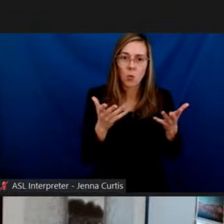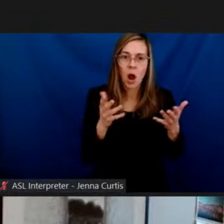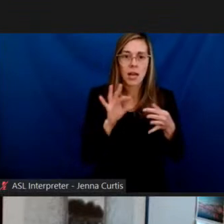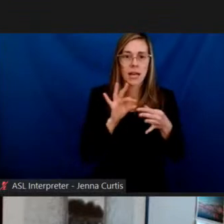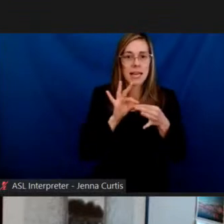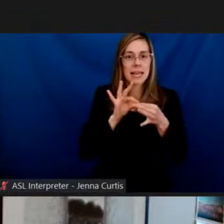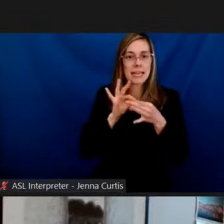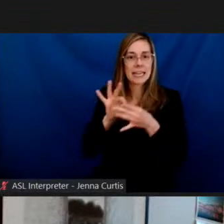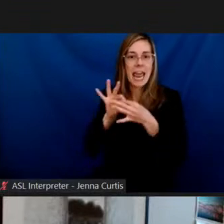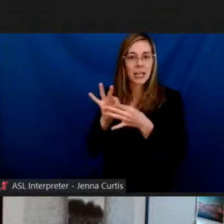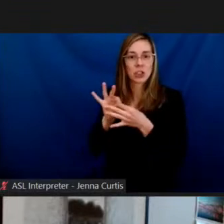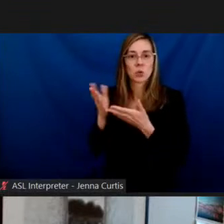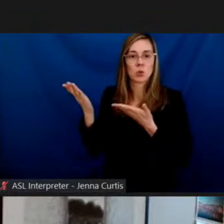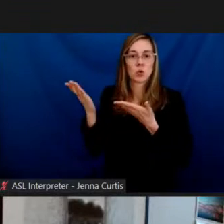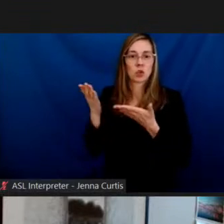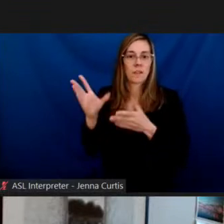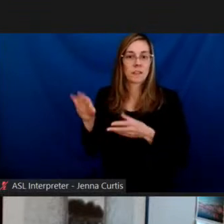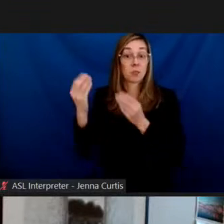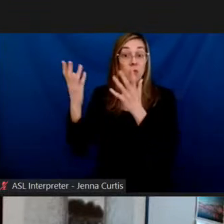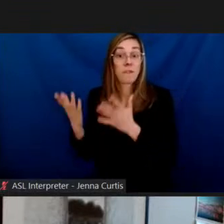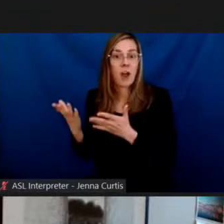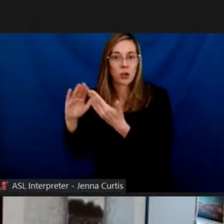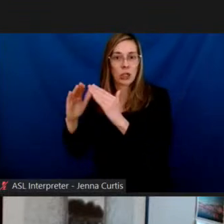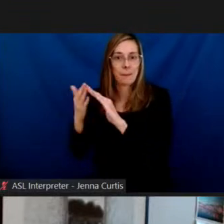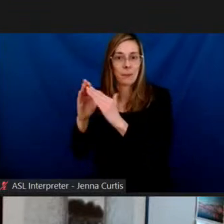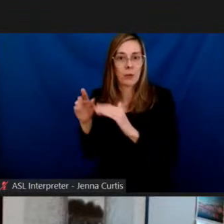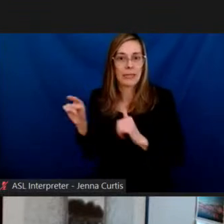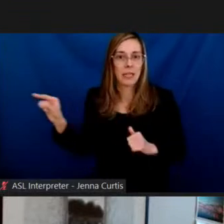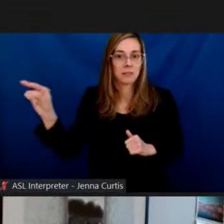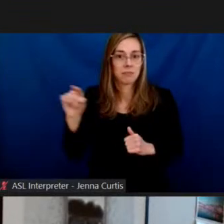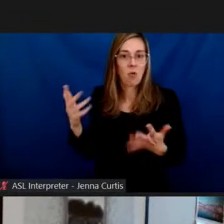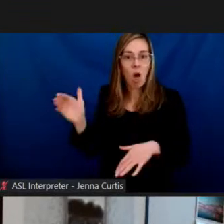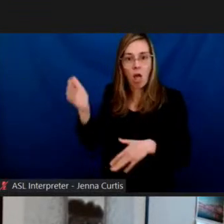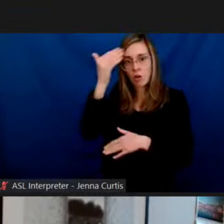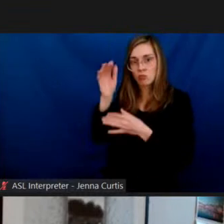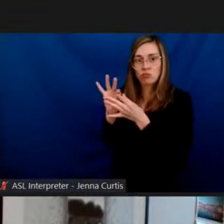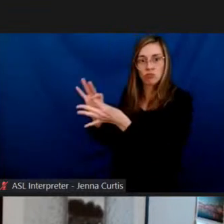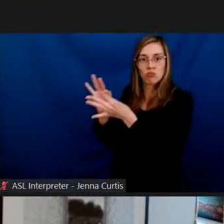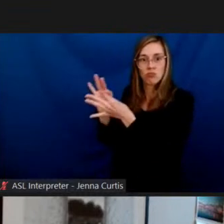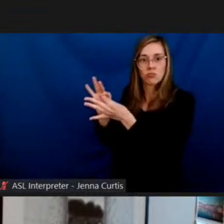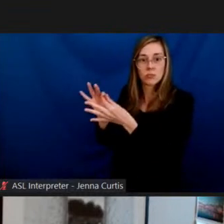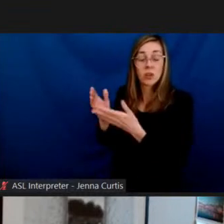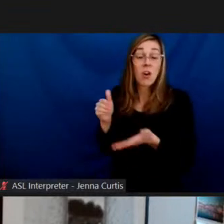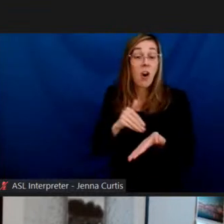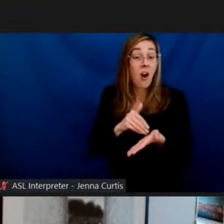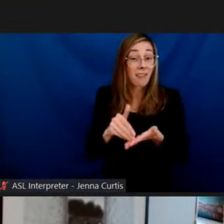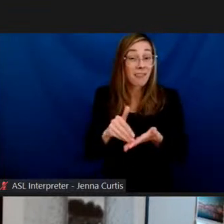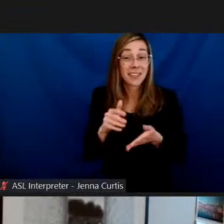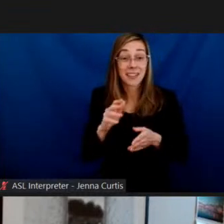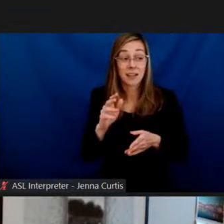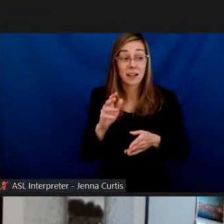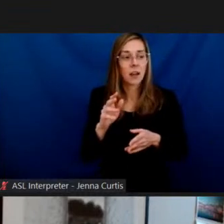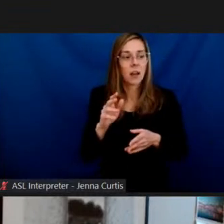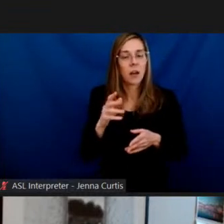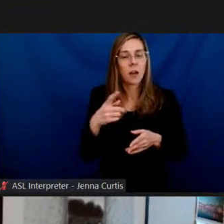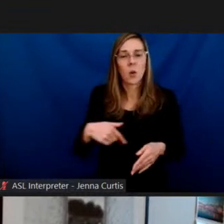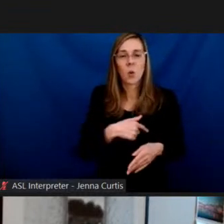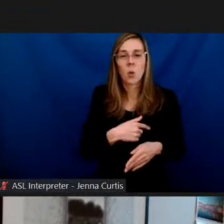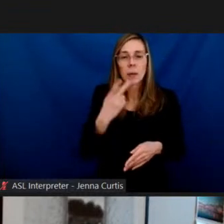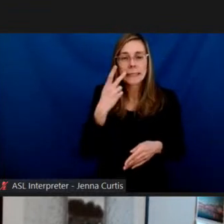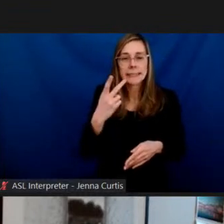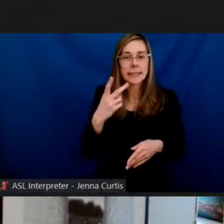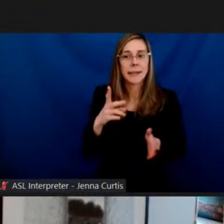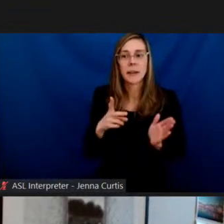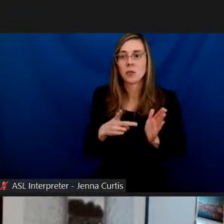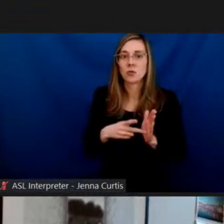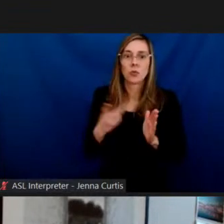provider community that residents are already connected to. So often in this work, what we see are kind of duplications of services based